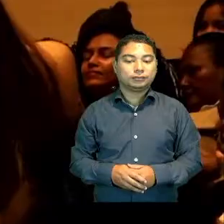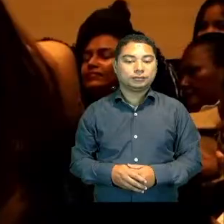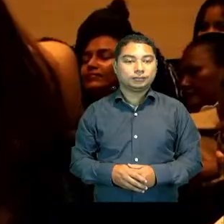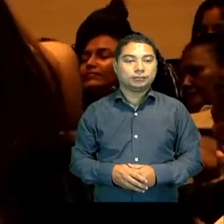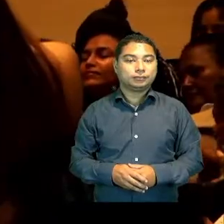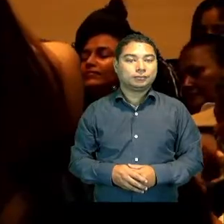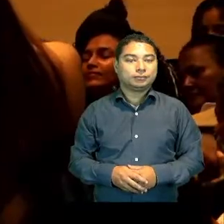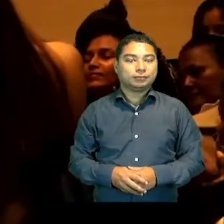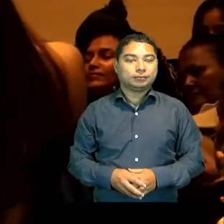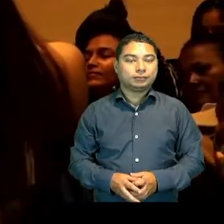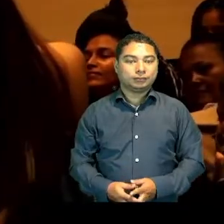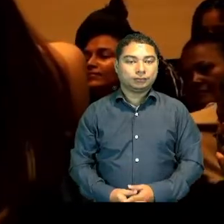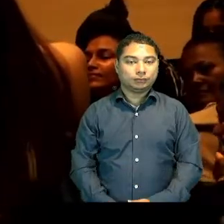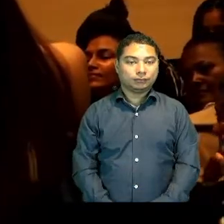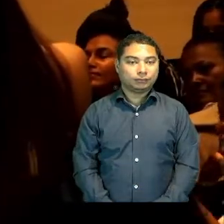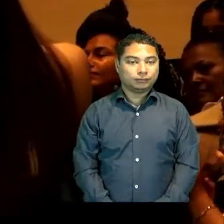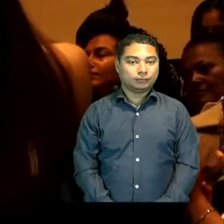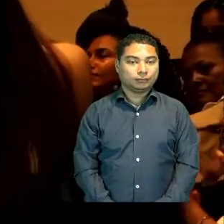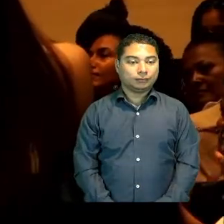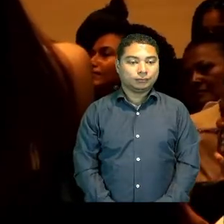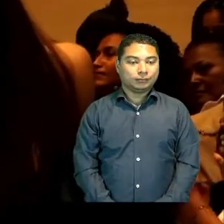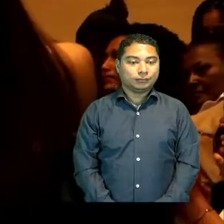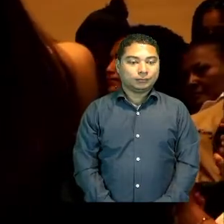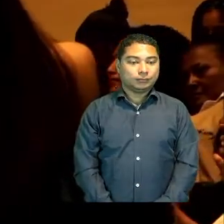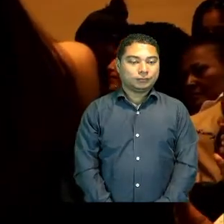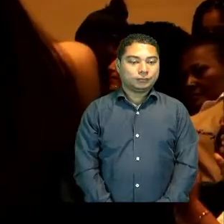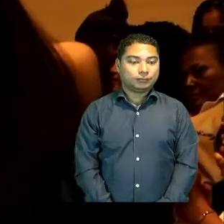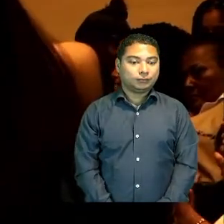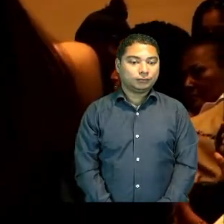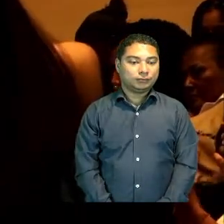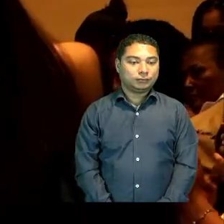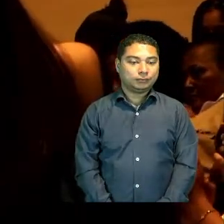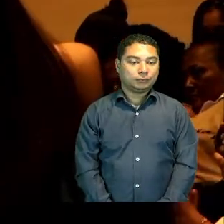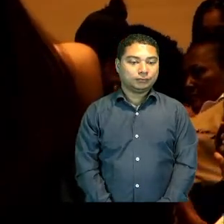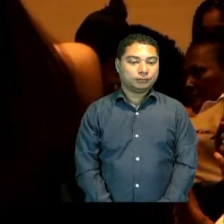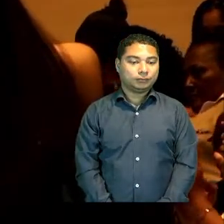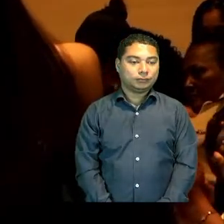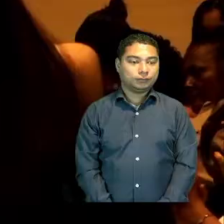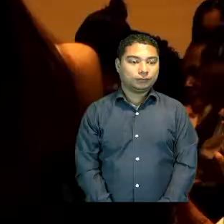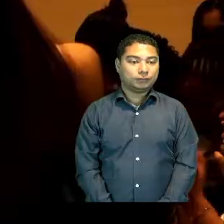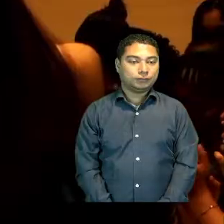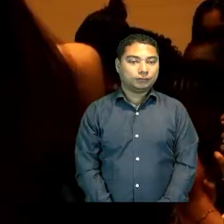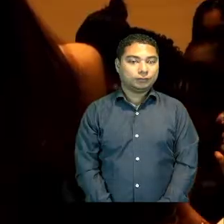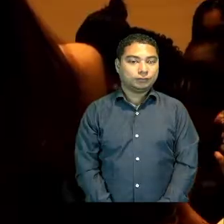more rebellious. More rebellious.